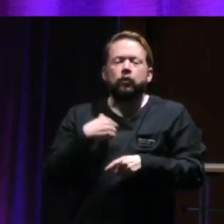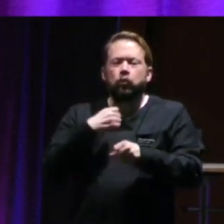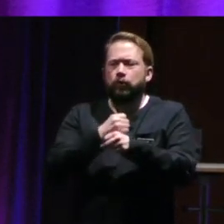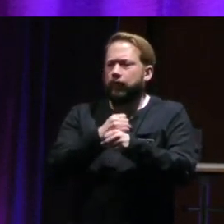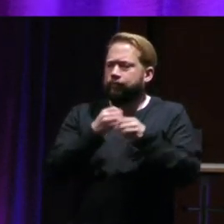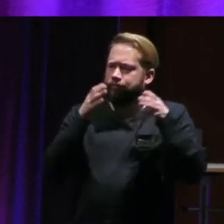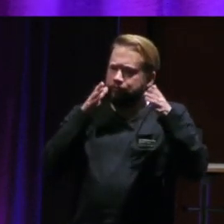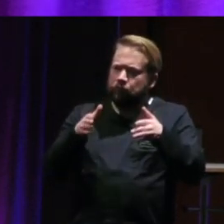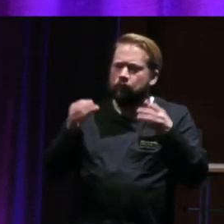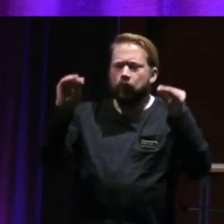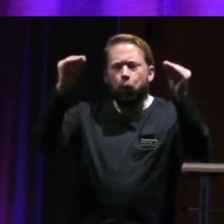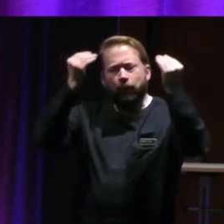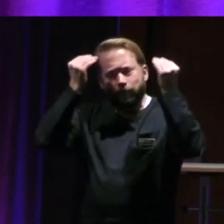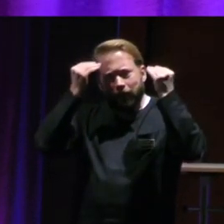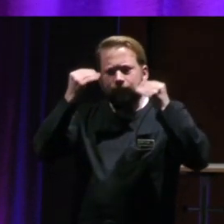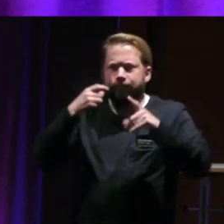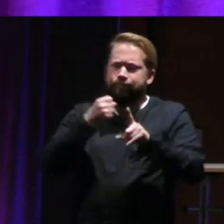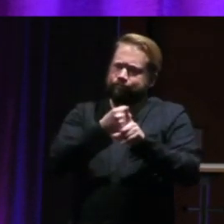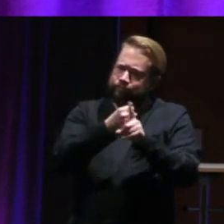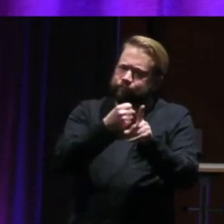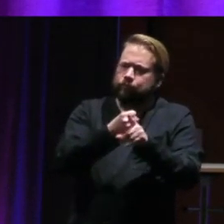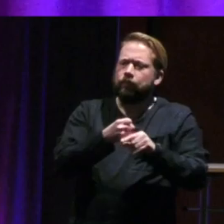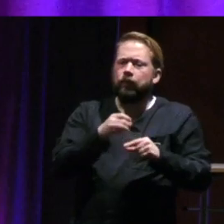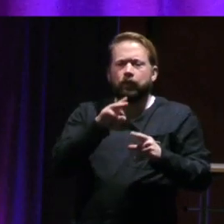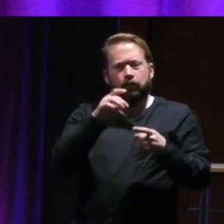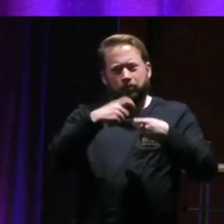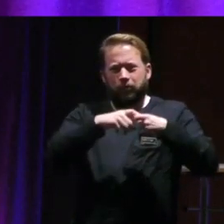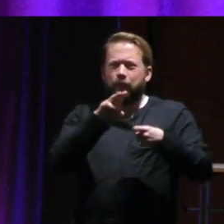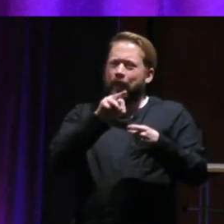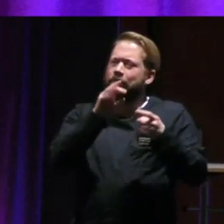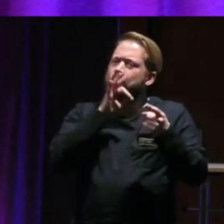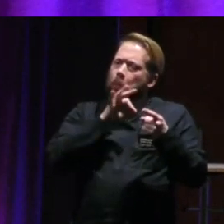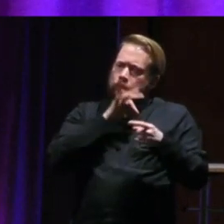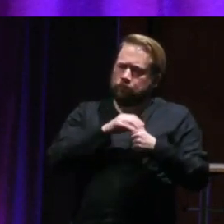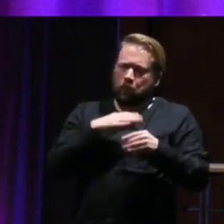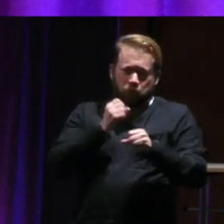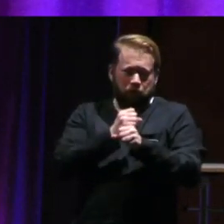and opinion making on human rights and democracy for almost 50 years.